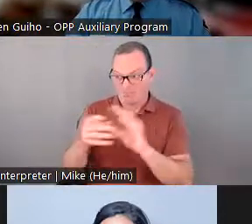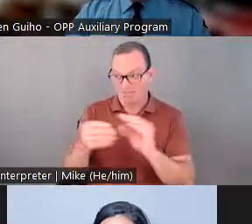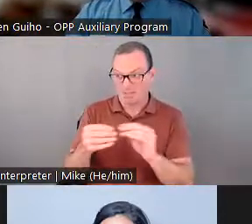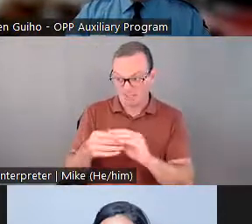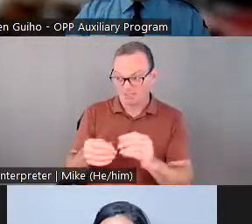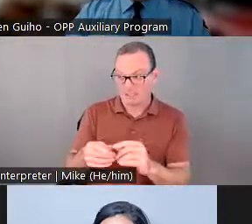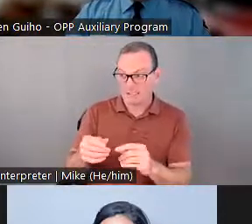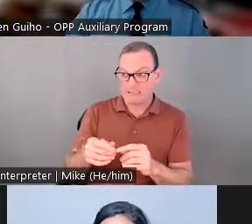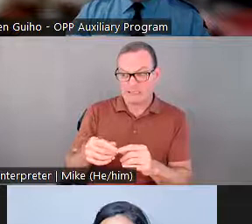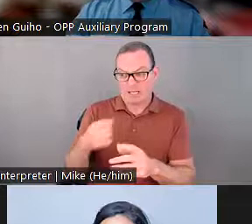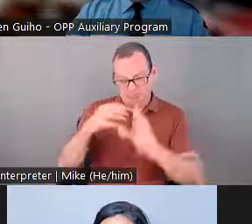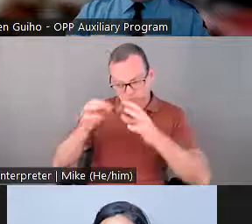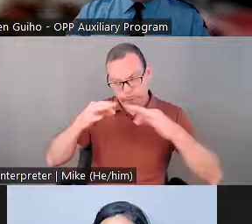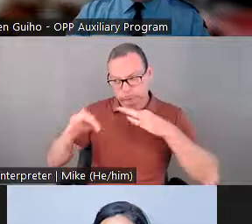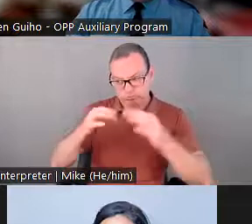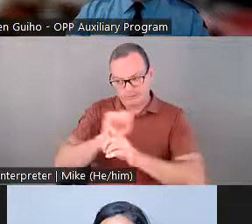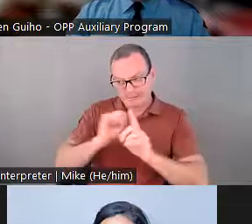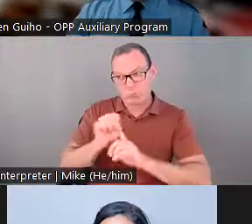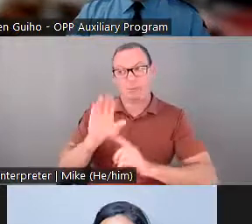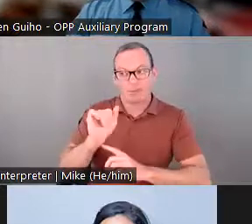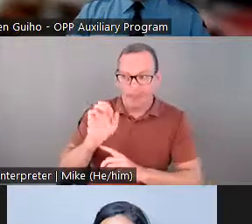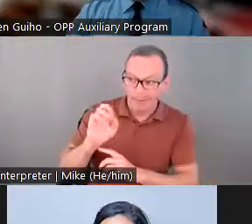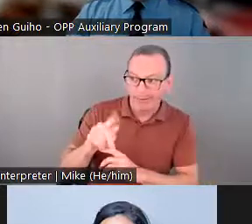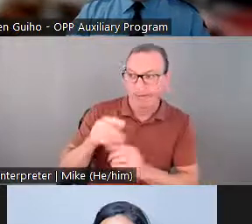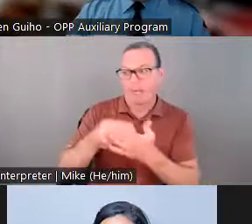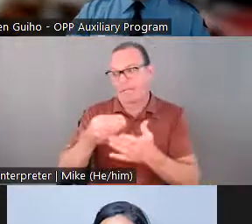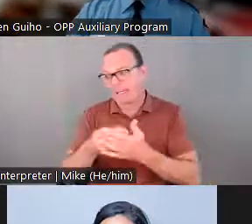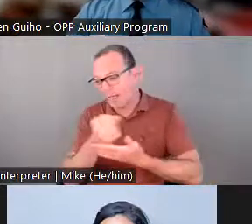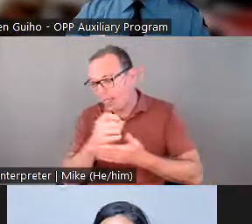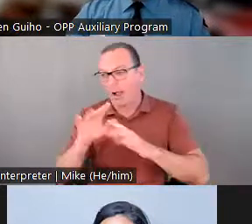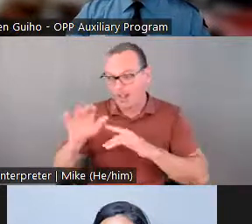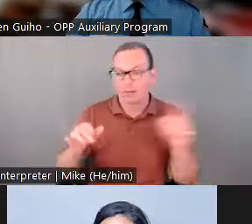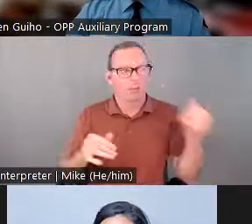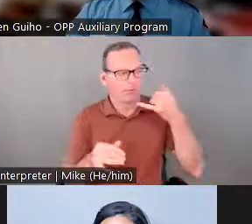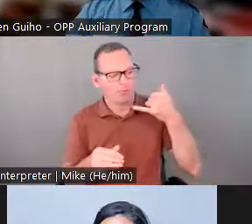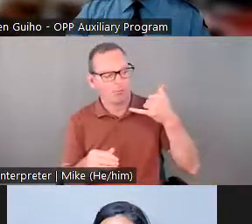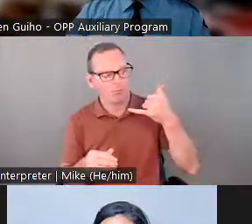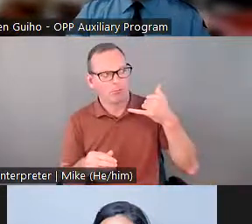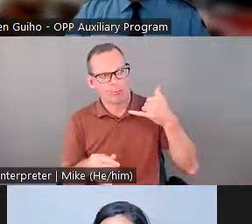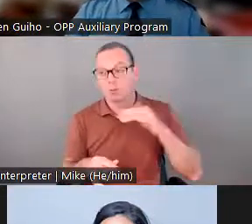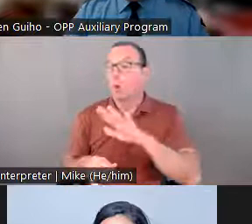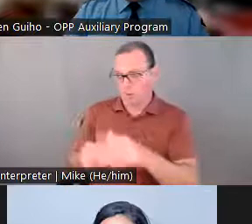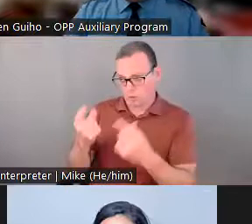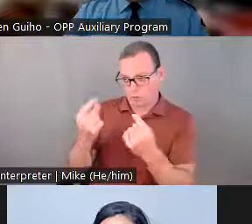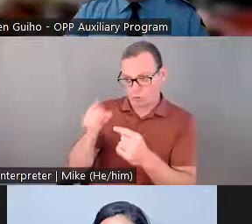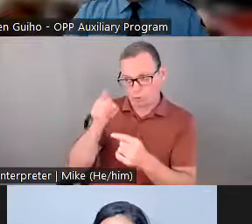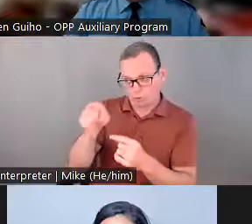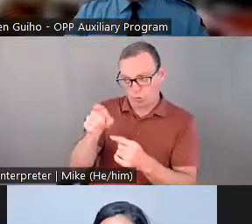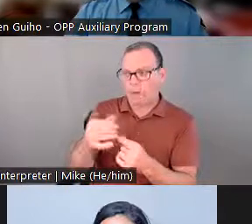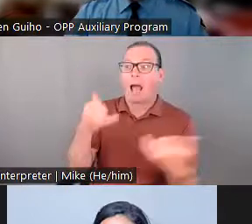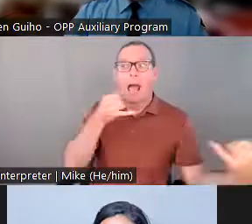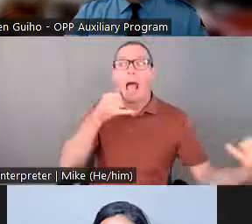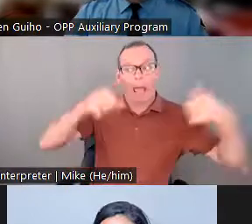of your card right away. Hang up, pick up your phone, dial the number on the back of your card. You're thinking, okay, that sounds legitimate, but they're saying you need to